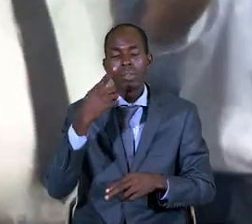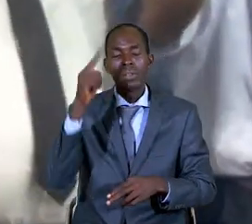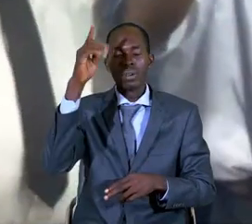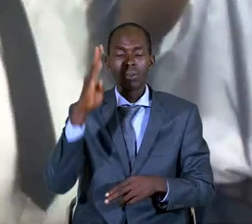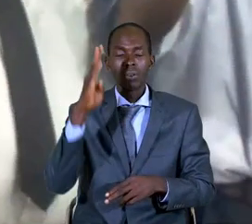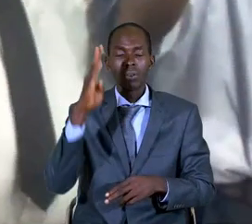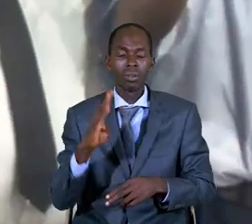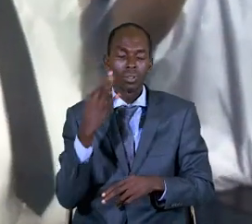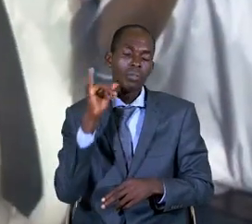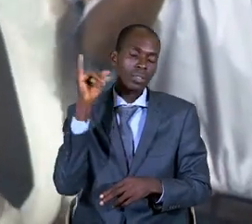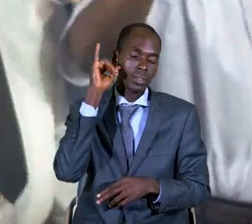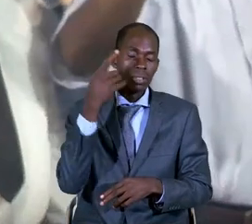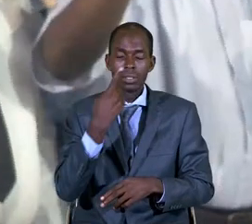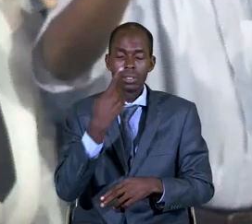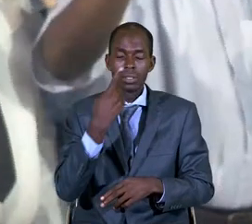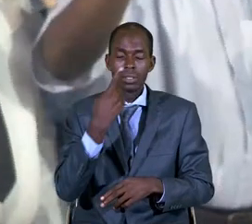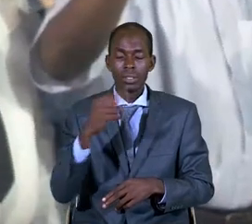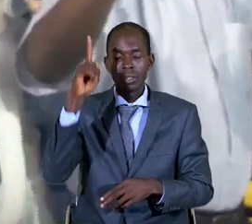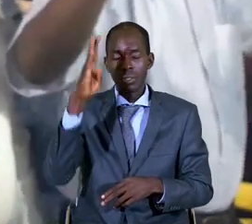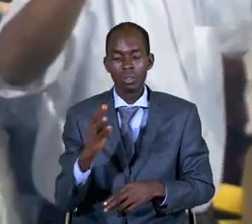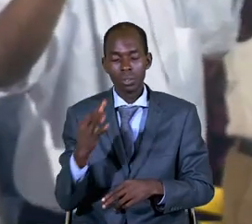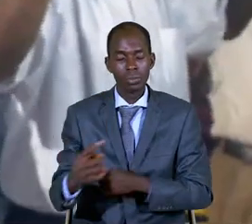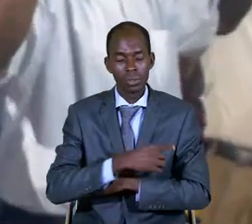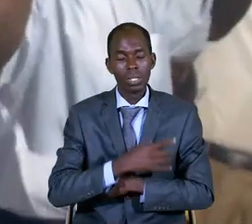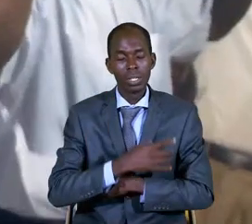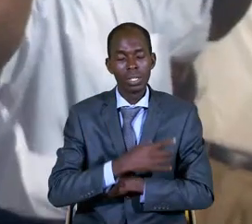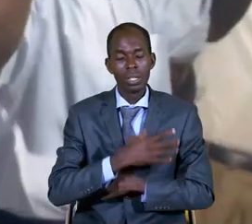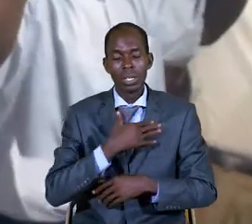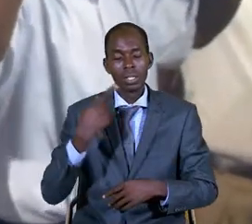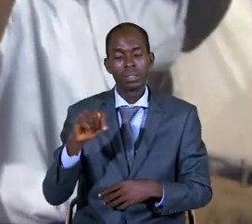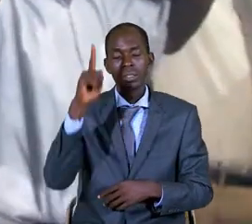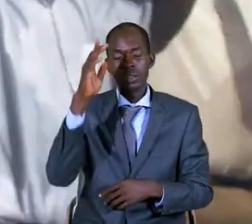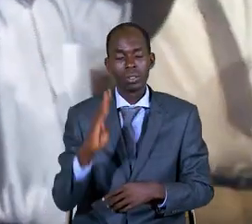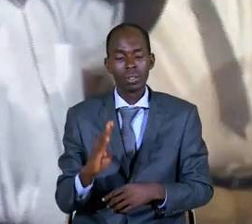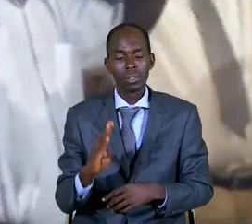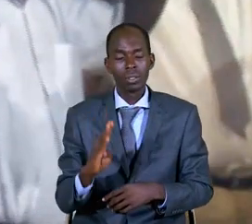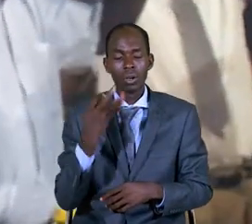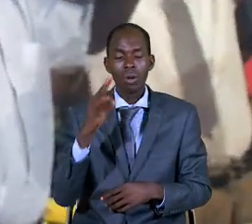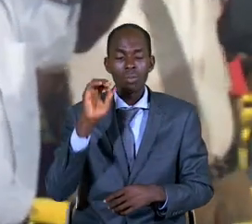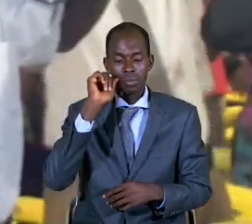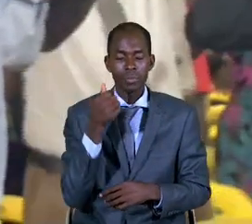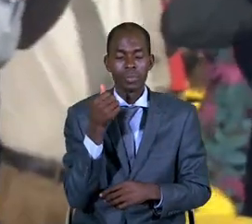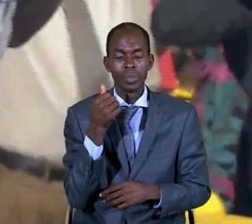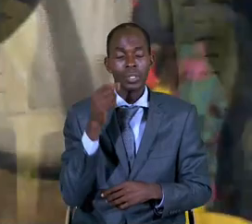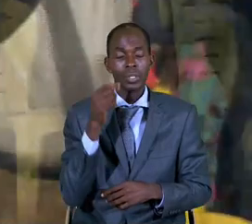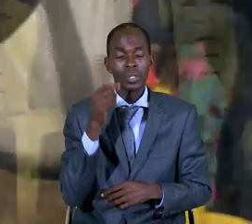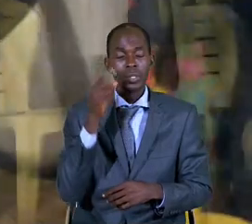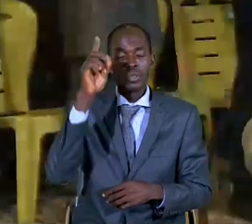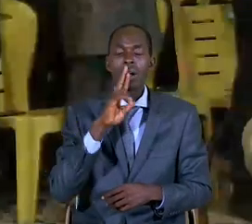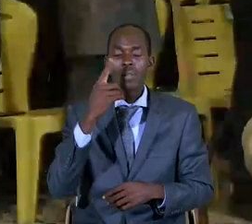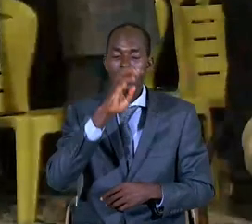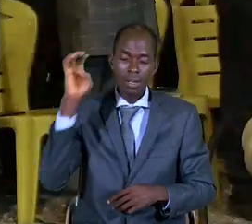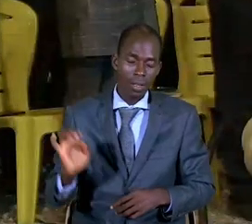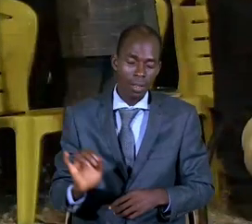yesterday, the God of today, and the God of tomorrow. You are the